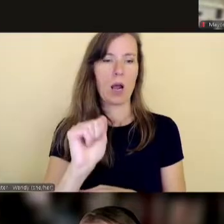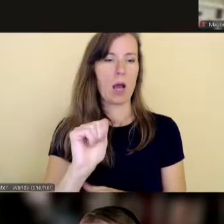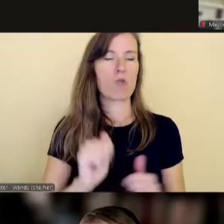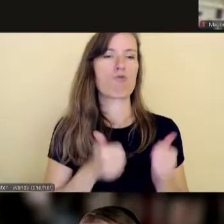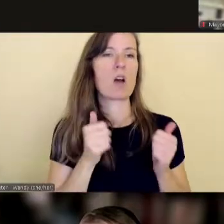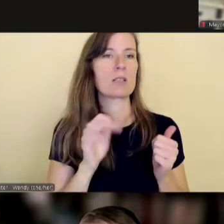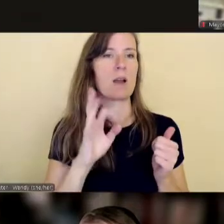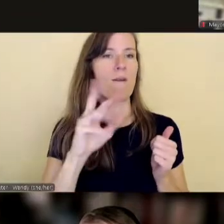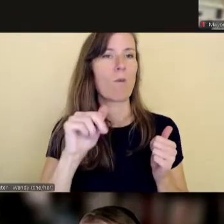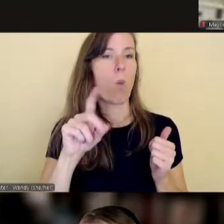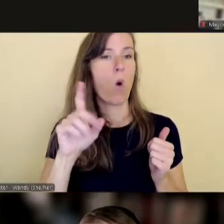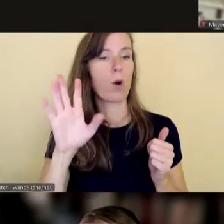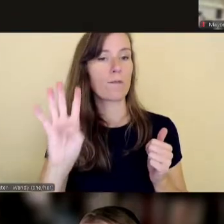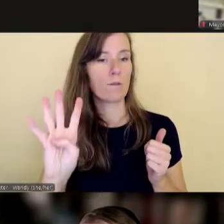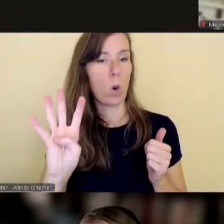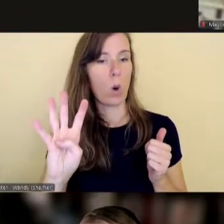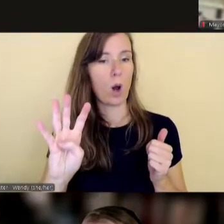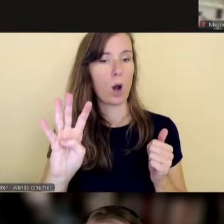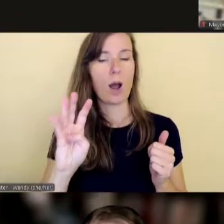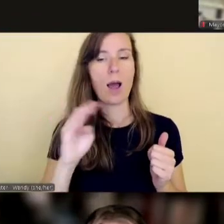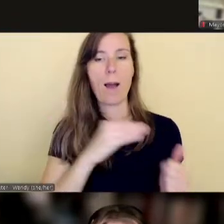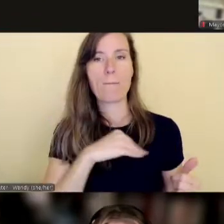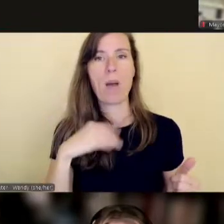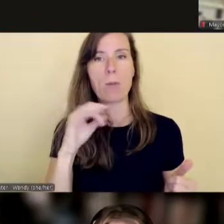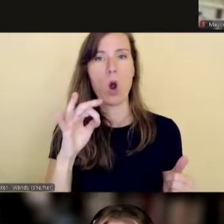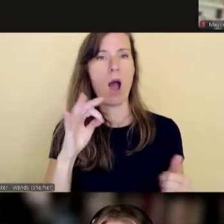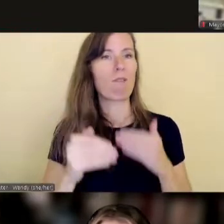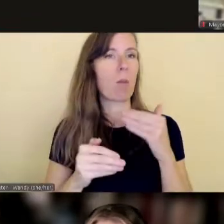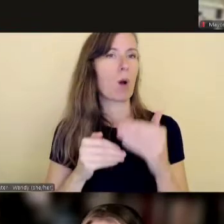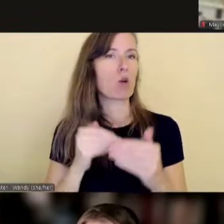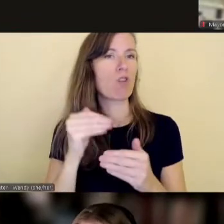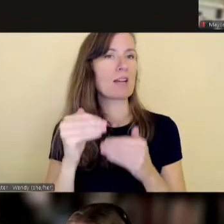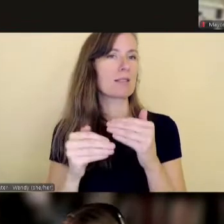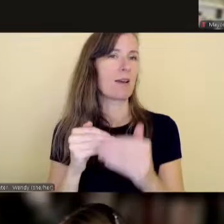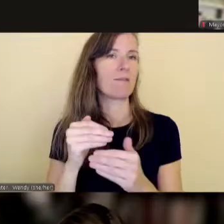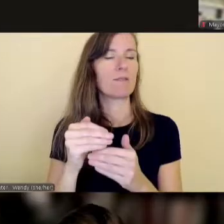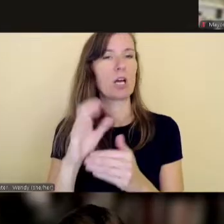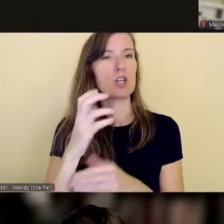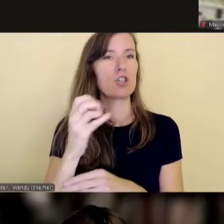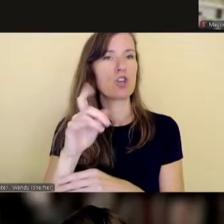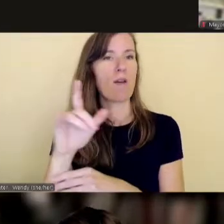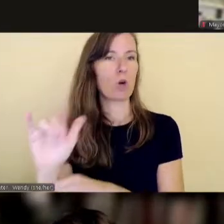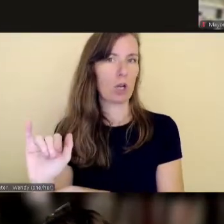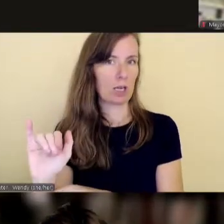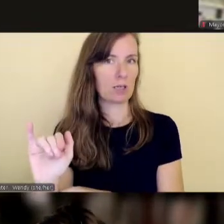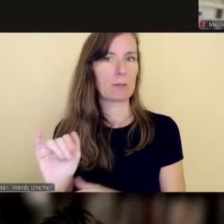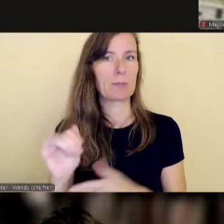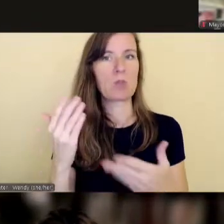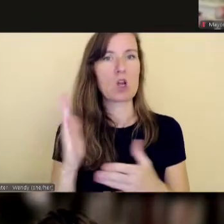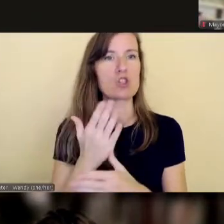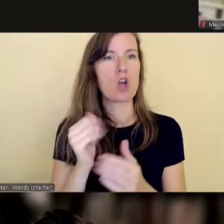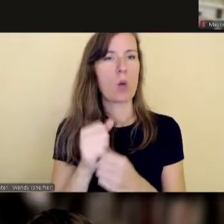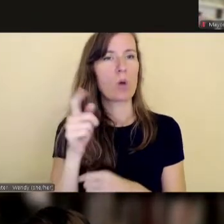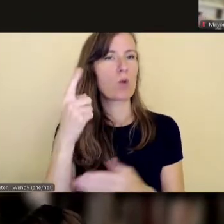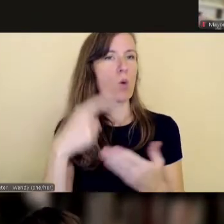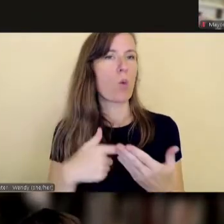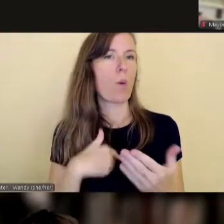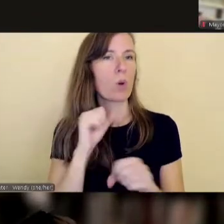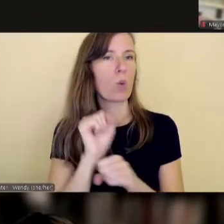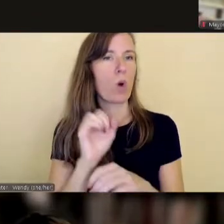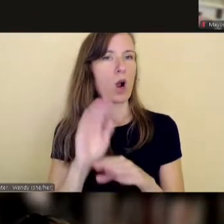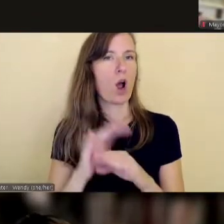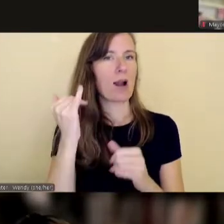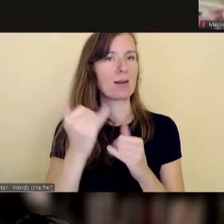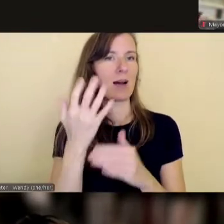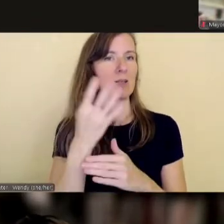I'm here today with some other members of Progressive Cheverly to share with you something we've been working on over the course of the past several months. We've been